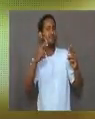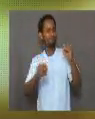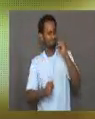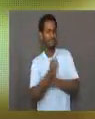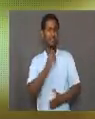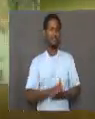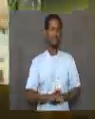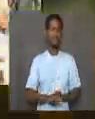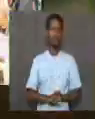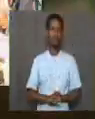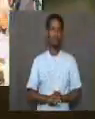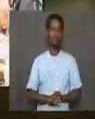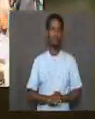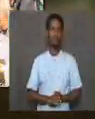serious.